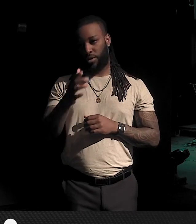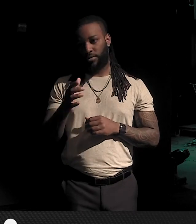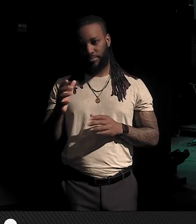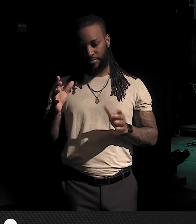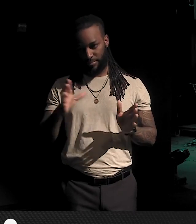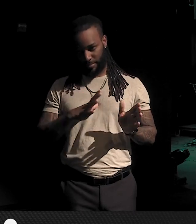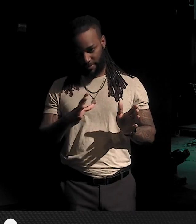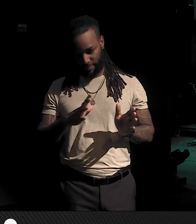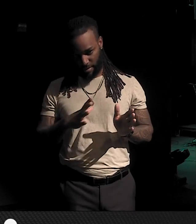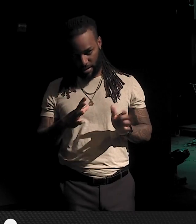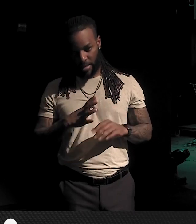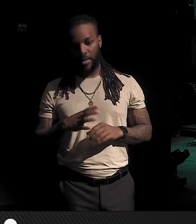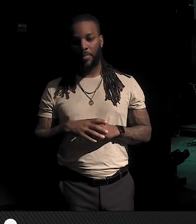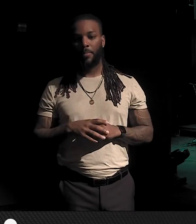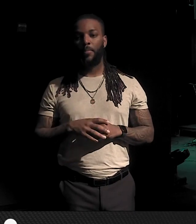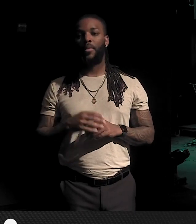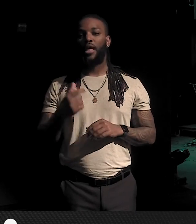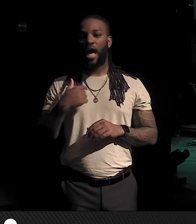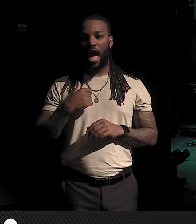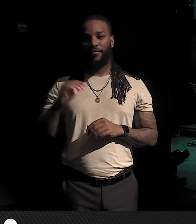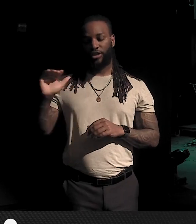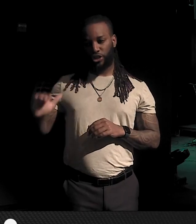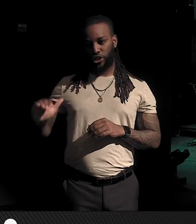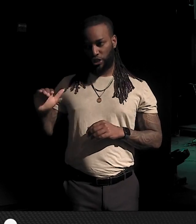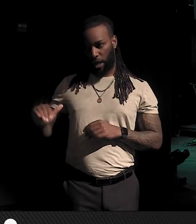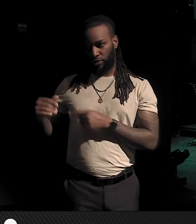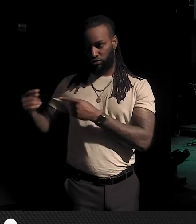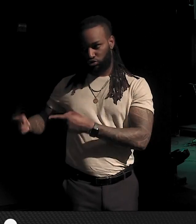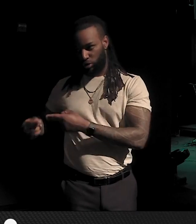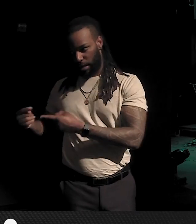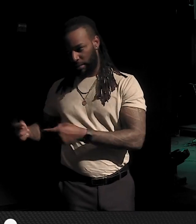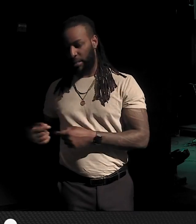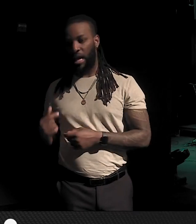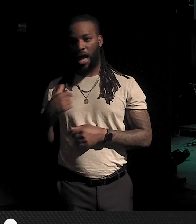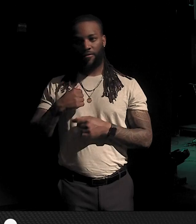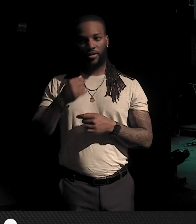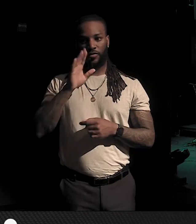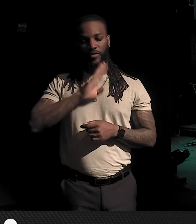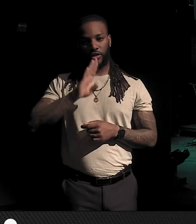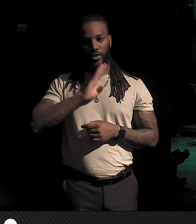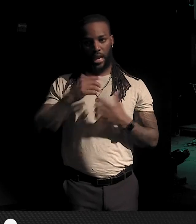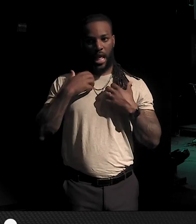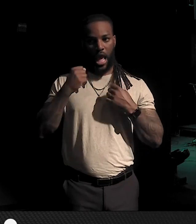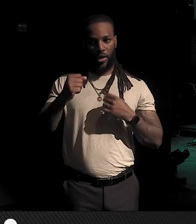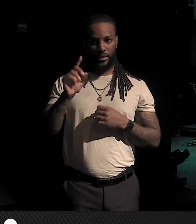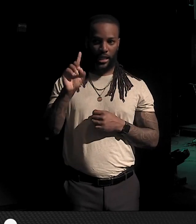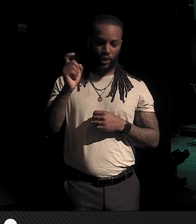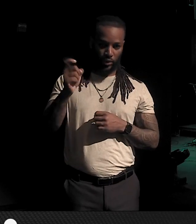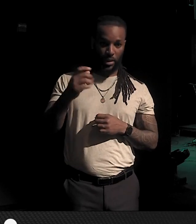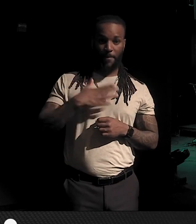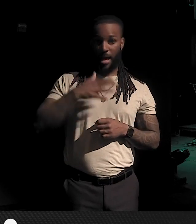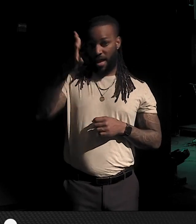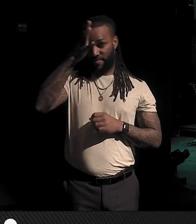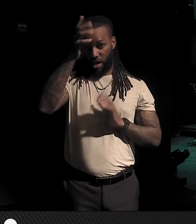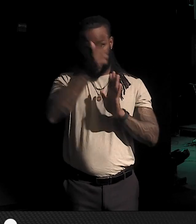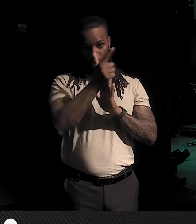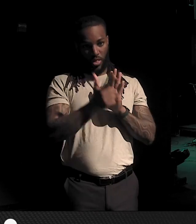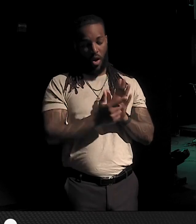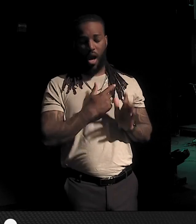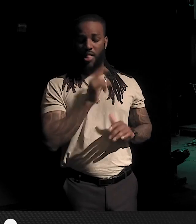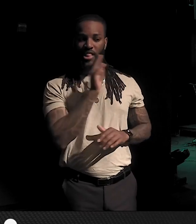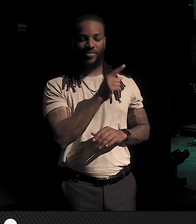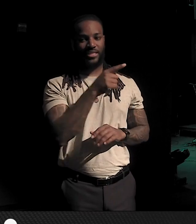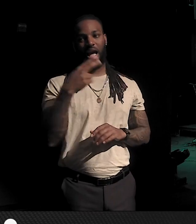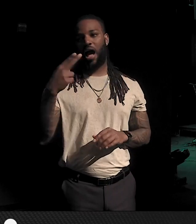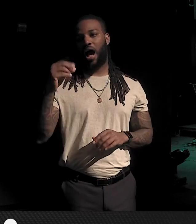fine. I have a child in crisis. I have a frustrating health diagnosis. I have a father-in-law that I love who's in hospice.